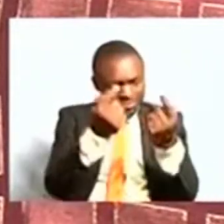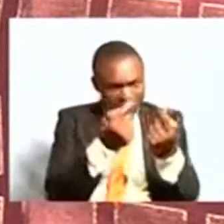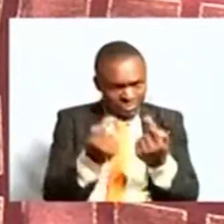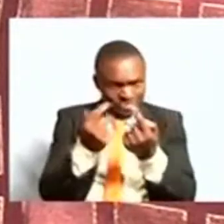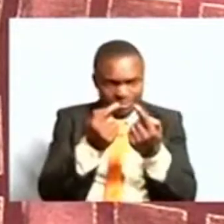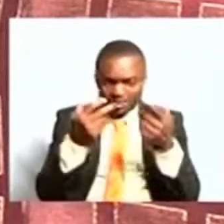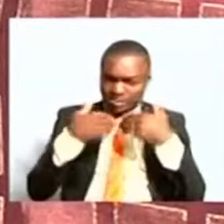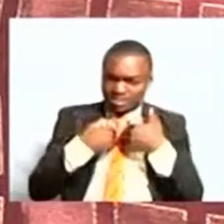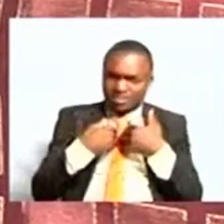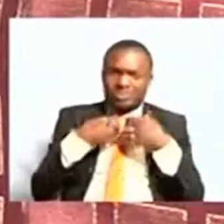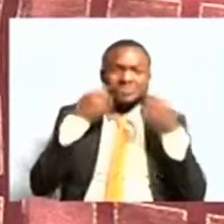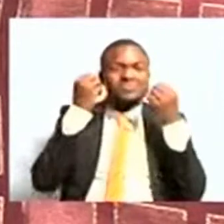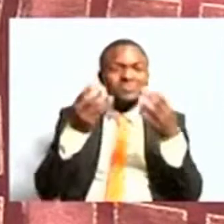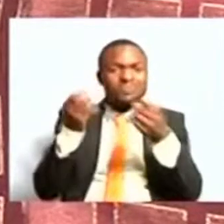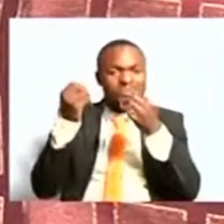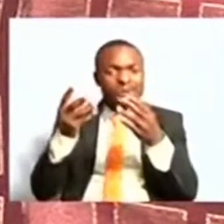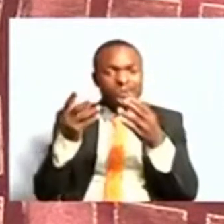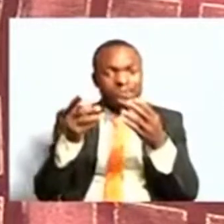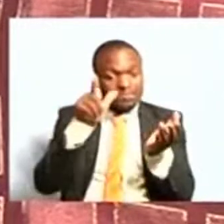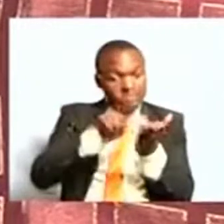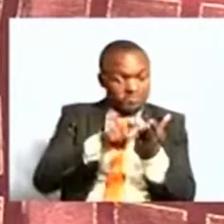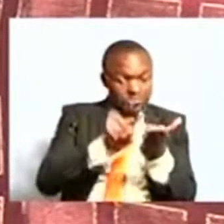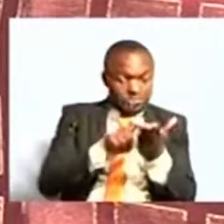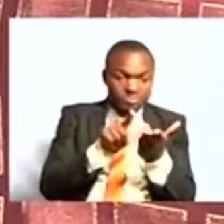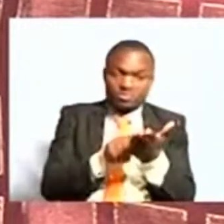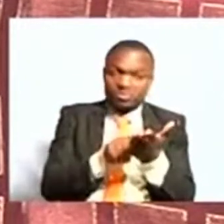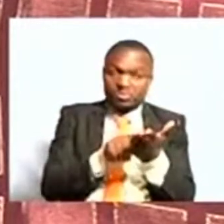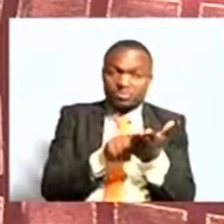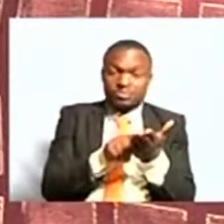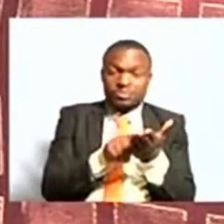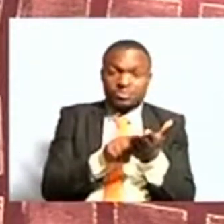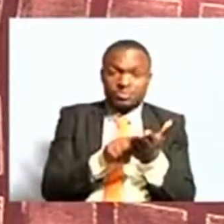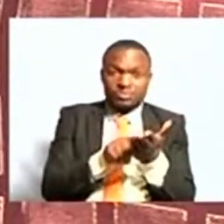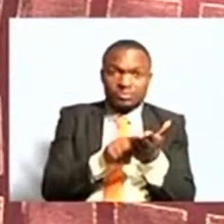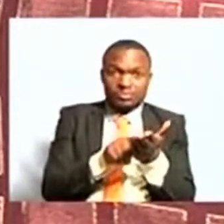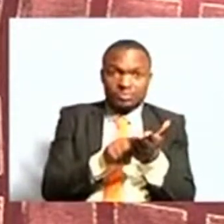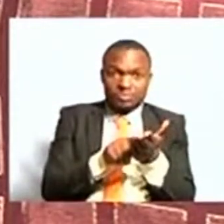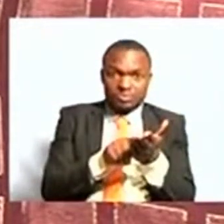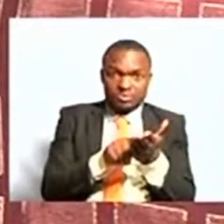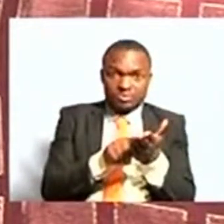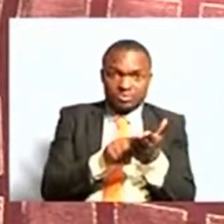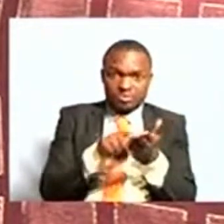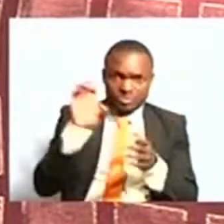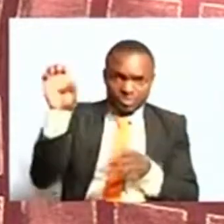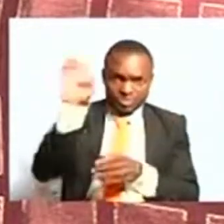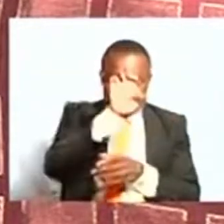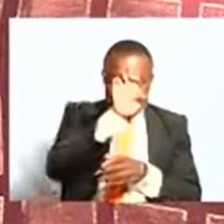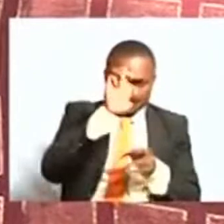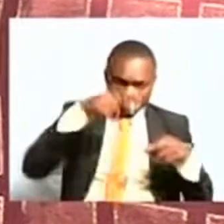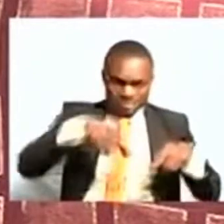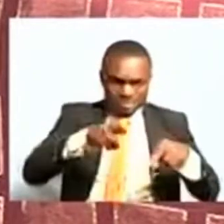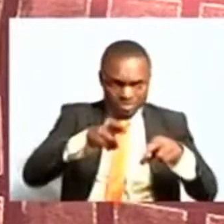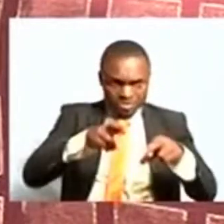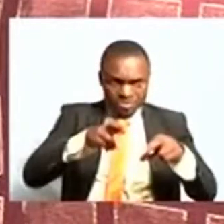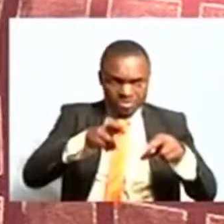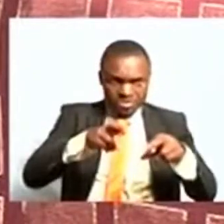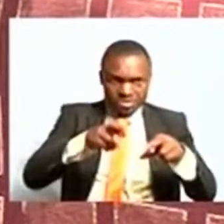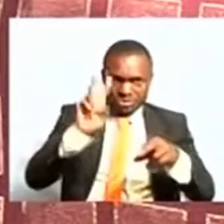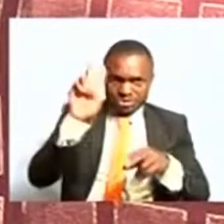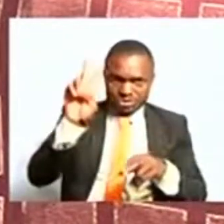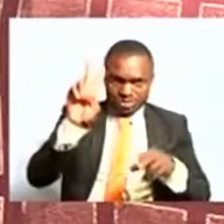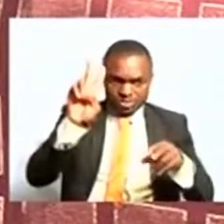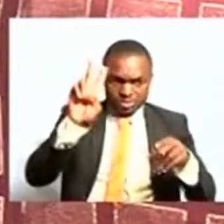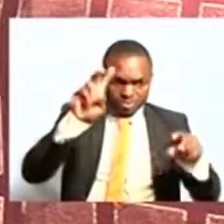where we have multiple lanes, like in Lusaka, Greatest Road, you find that traffic is coming. There are 2